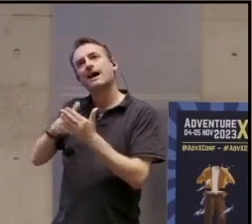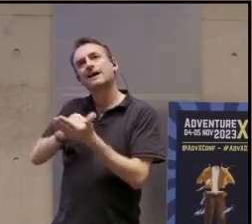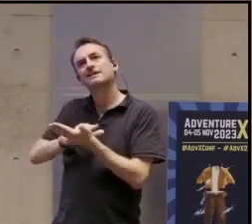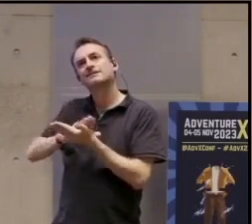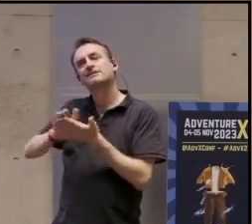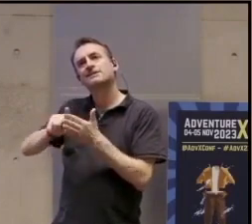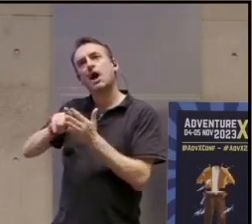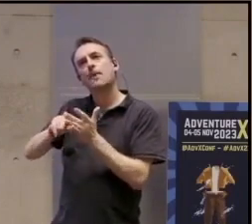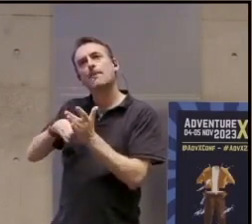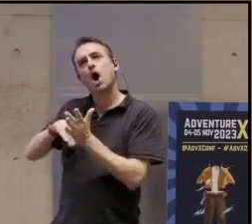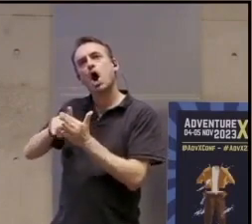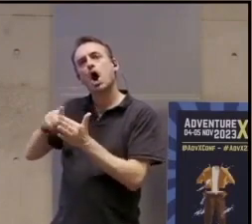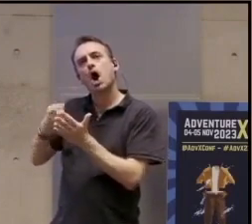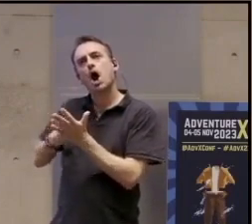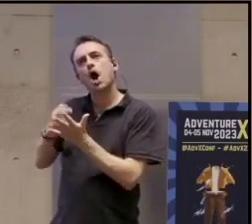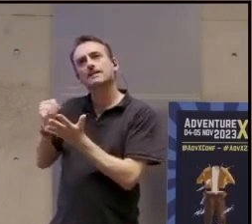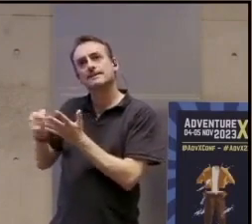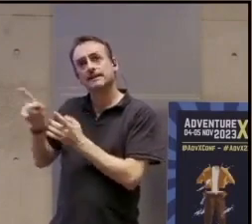together.